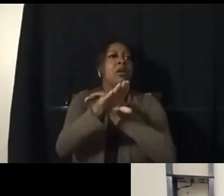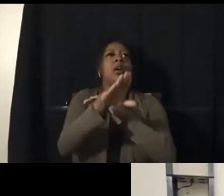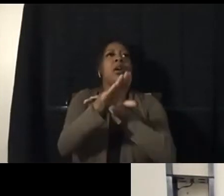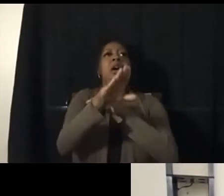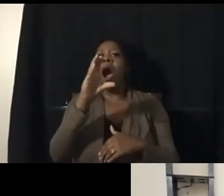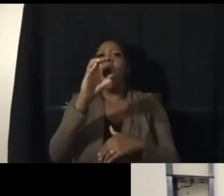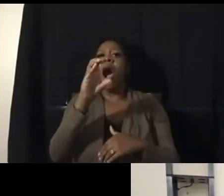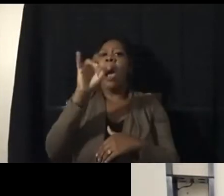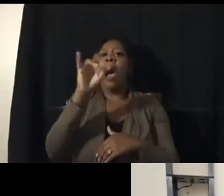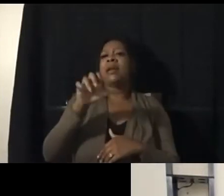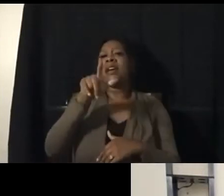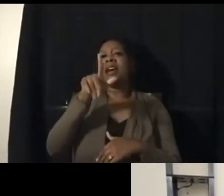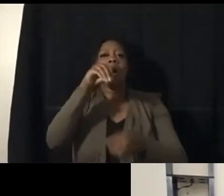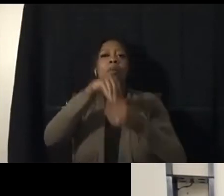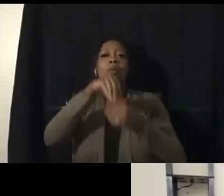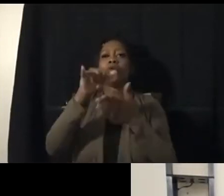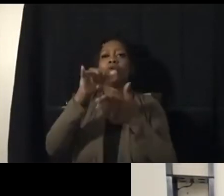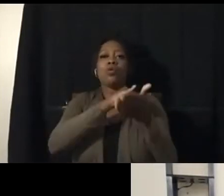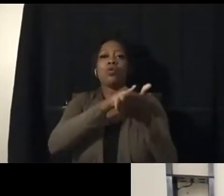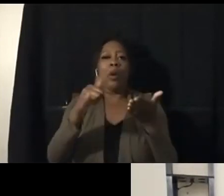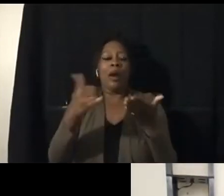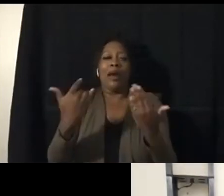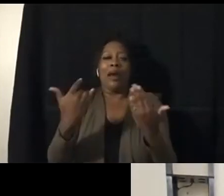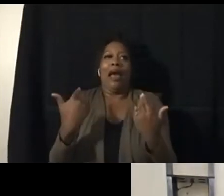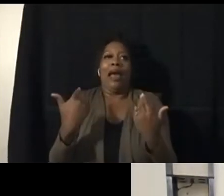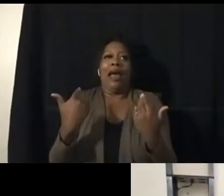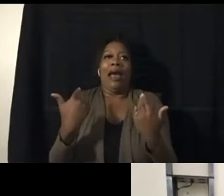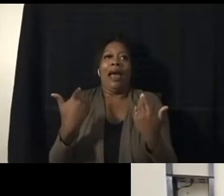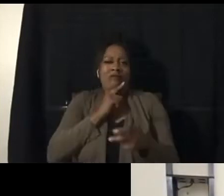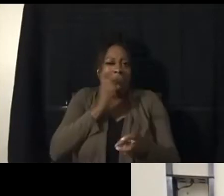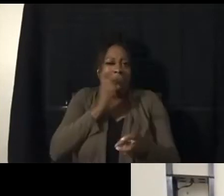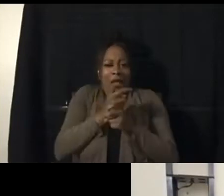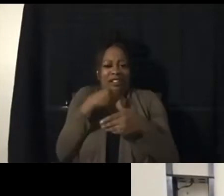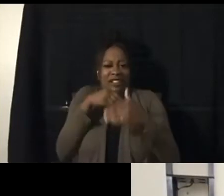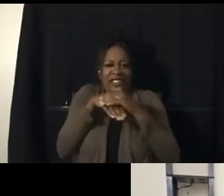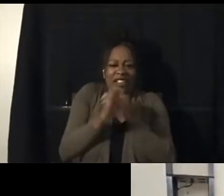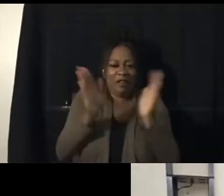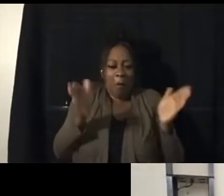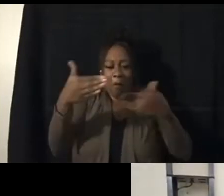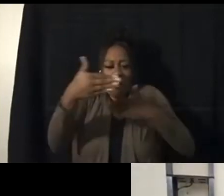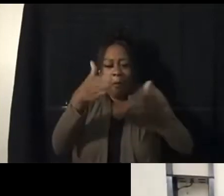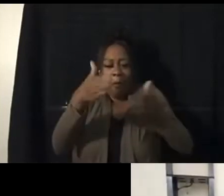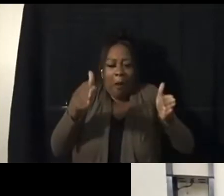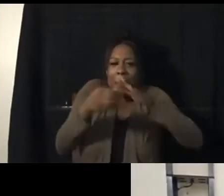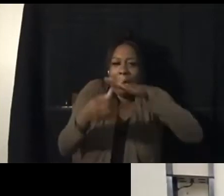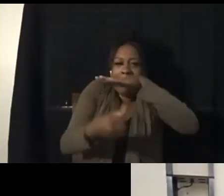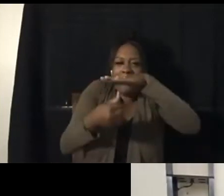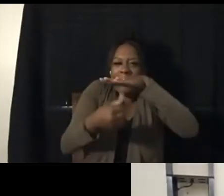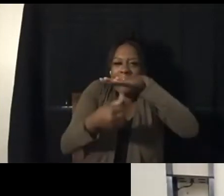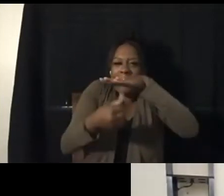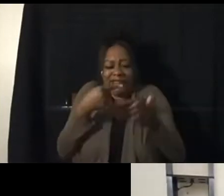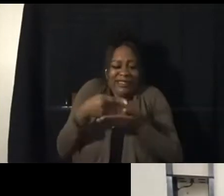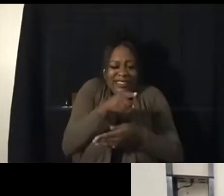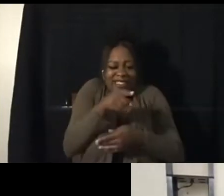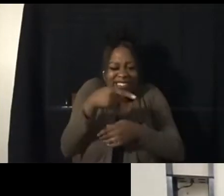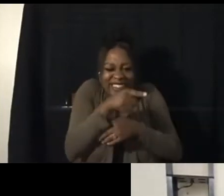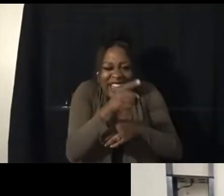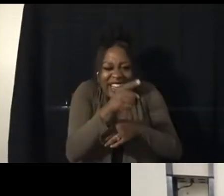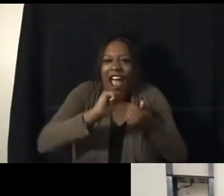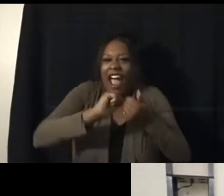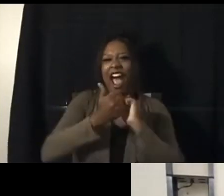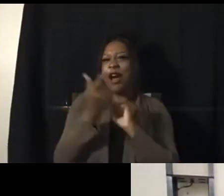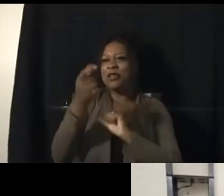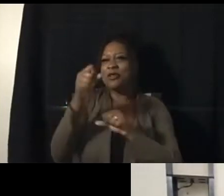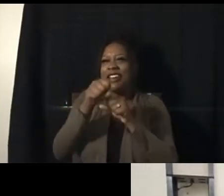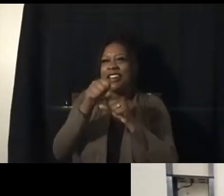that I can barely get into, let alone Steve, right? They're these little like basement-y things that it's like, how's anyone even in this thing? So it's like